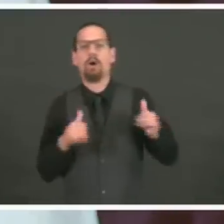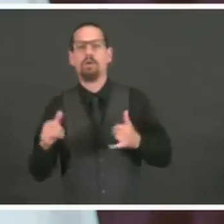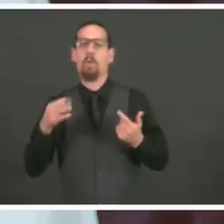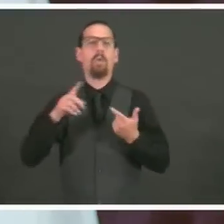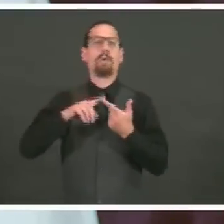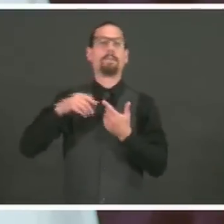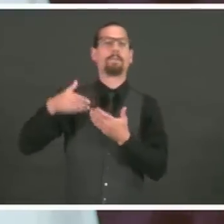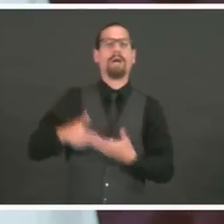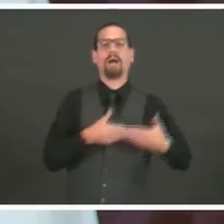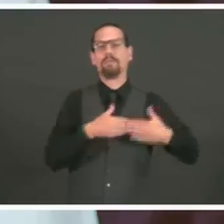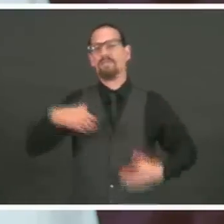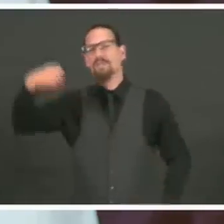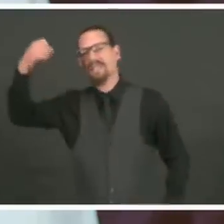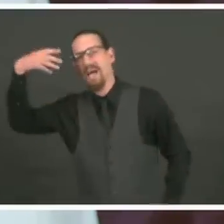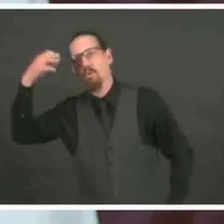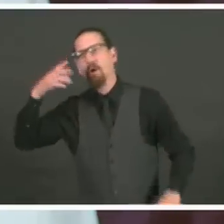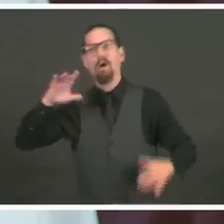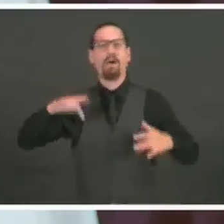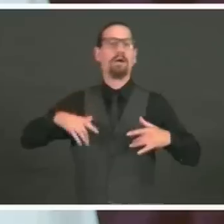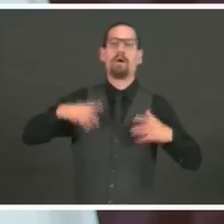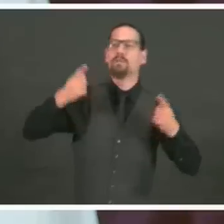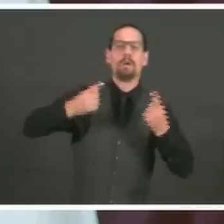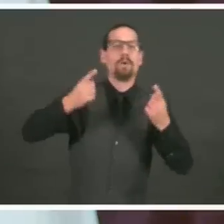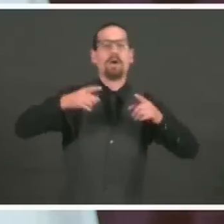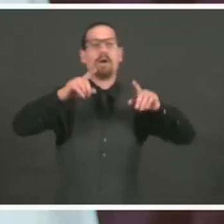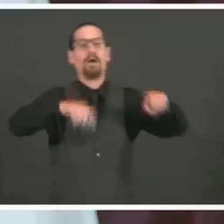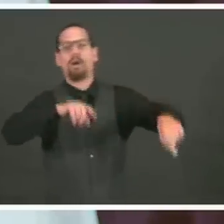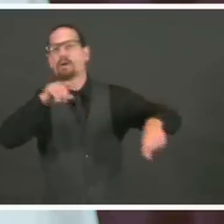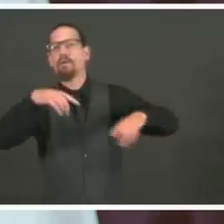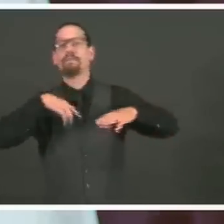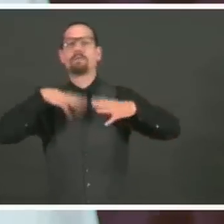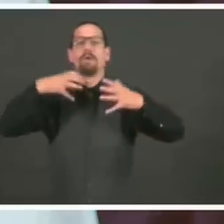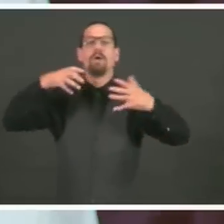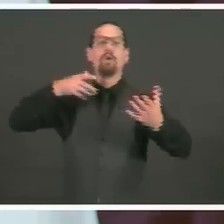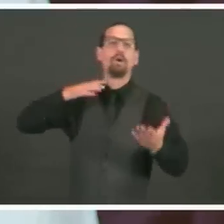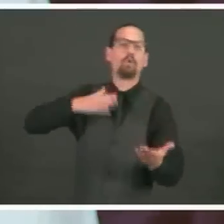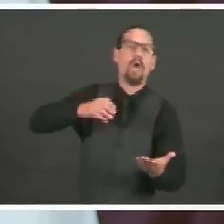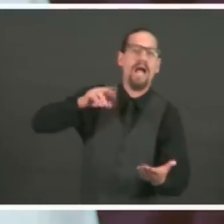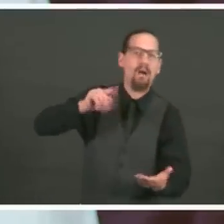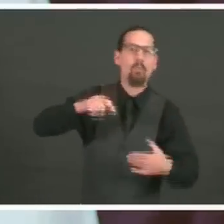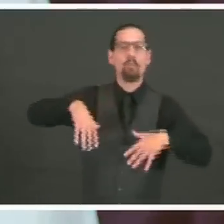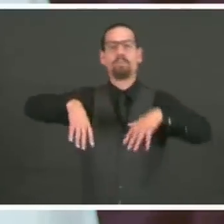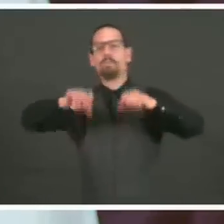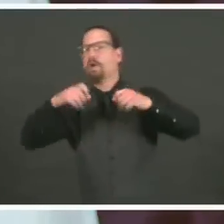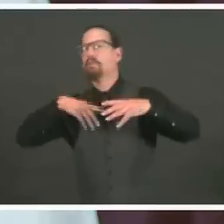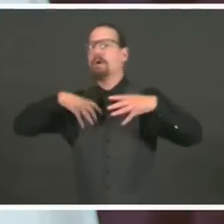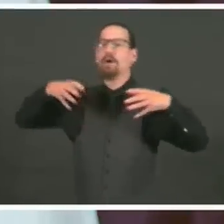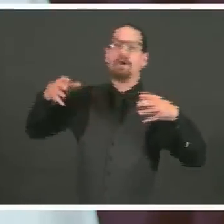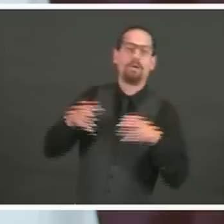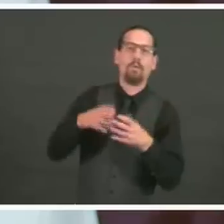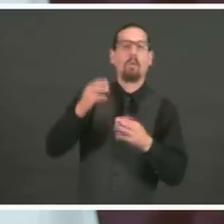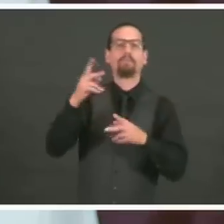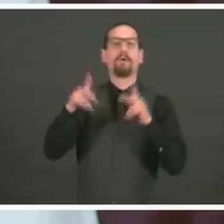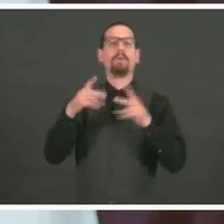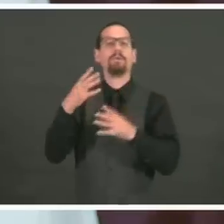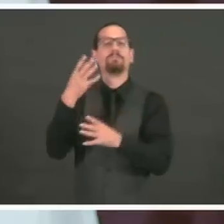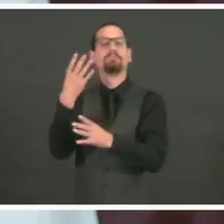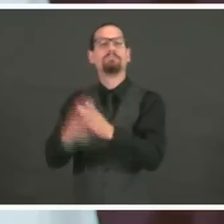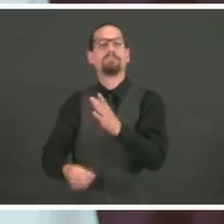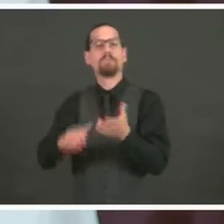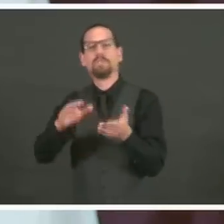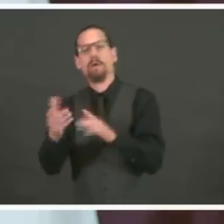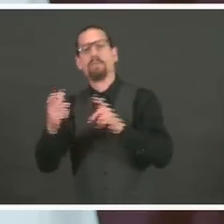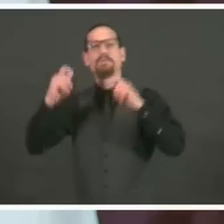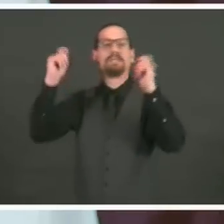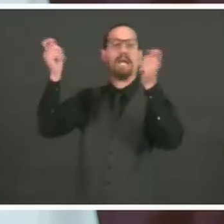It's so-and-so passed. We're having the family together. Can we do 25? It's just family. No, it's